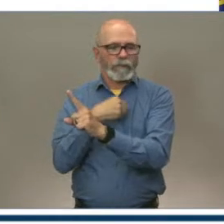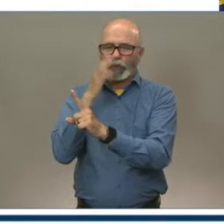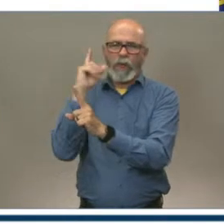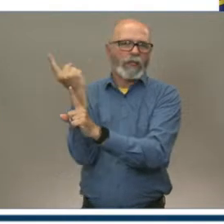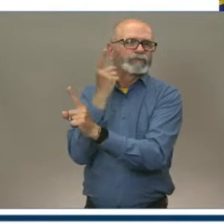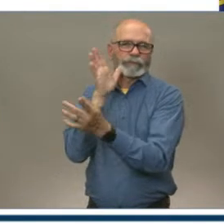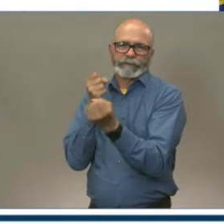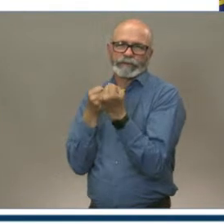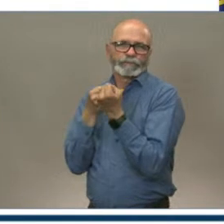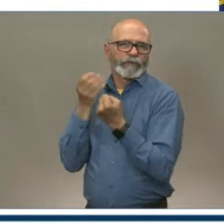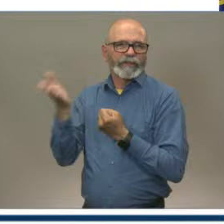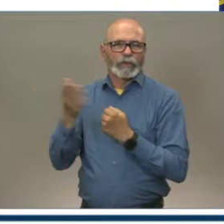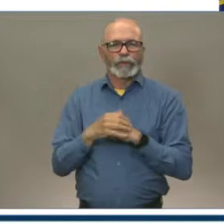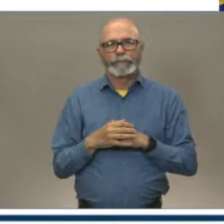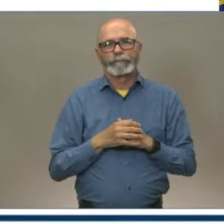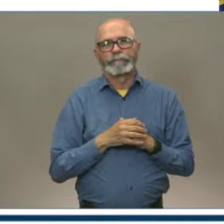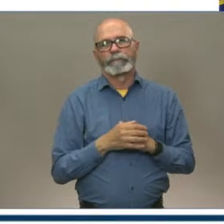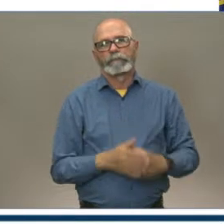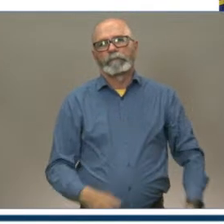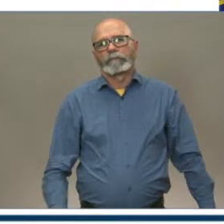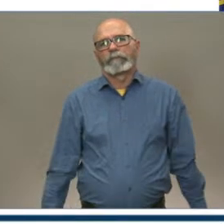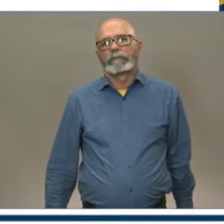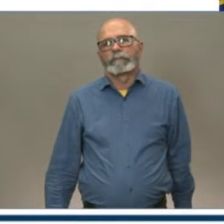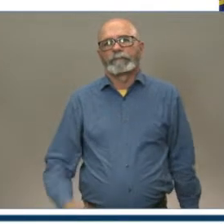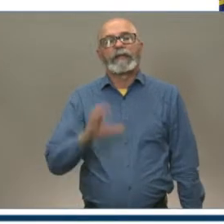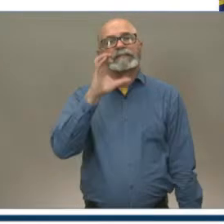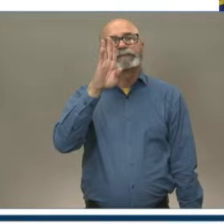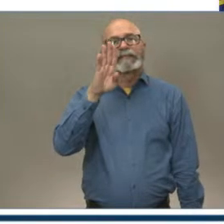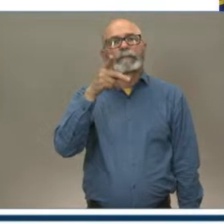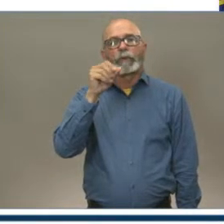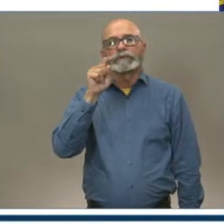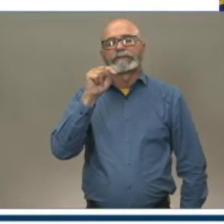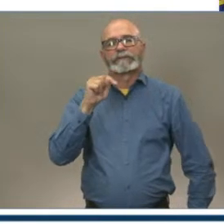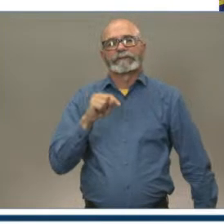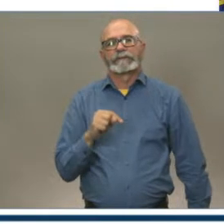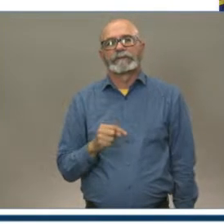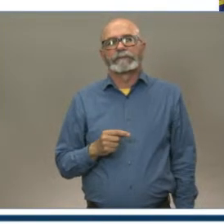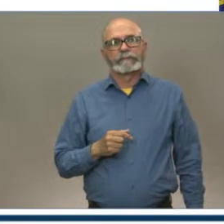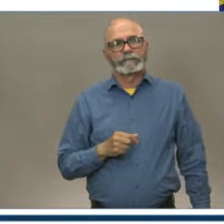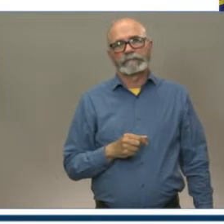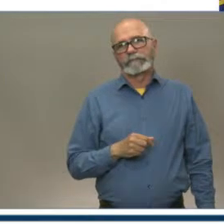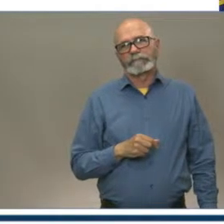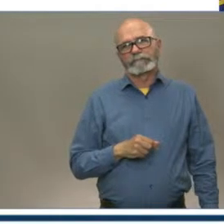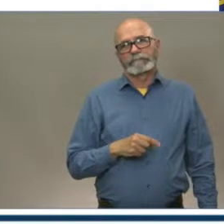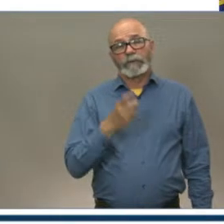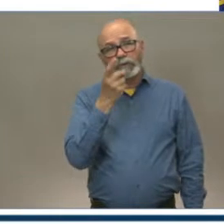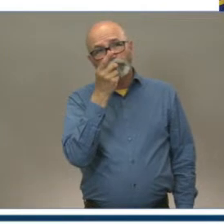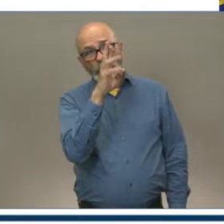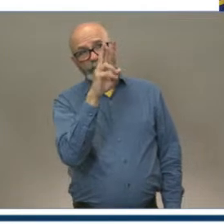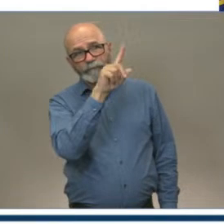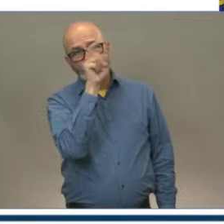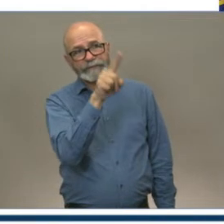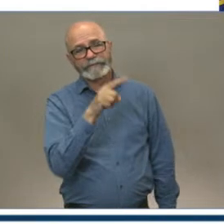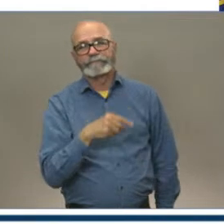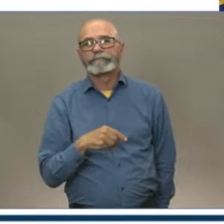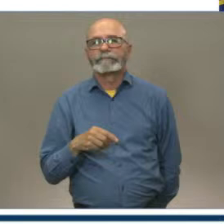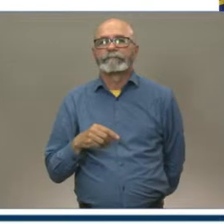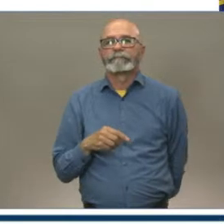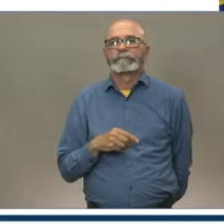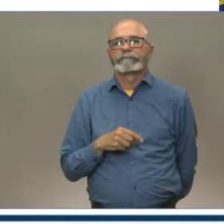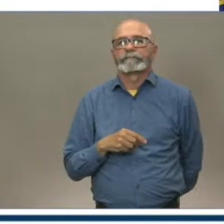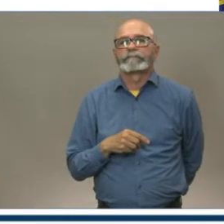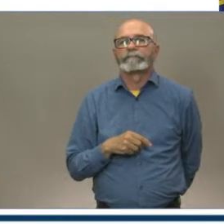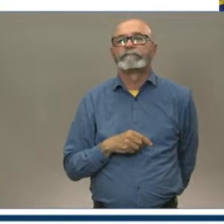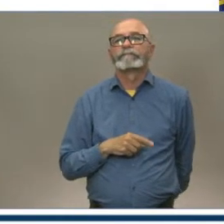to Ian Nathanson with the Cape Breton Post. Go ahead, Nathan. Thank you. Dr. Strang, first of all, you mentioned about the travel restrictions